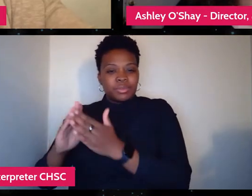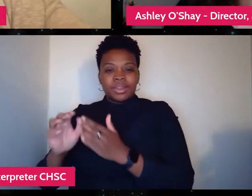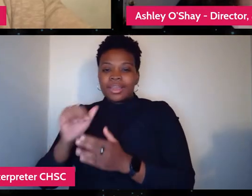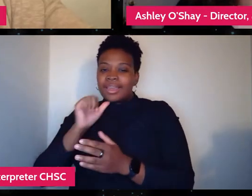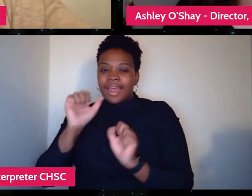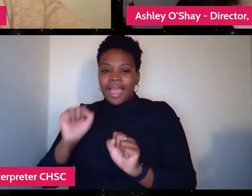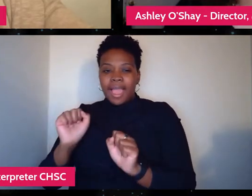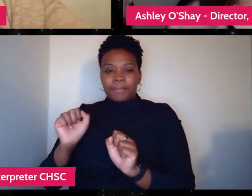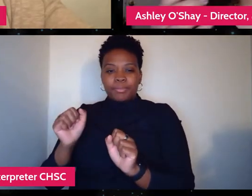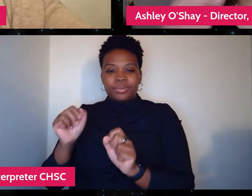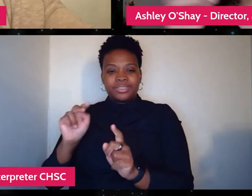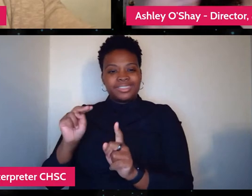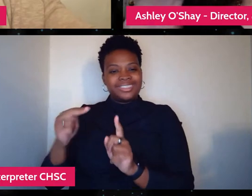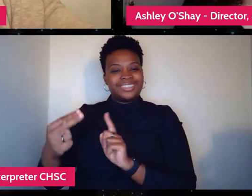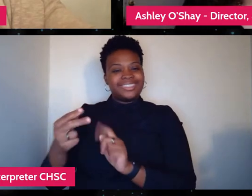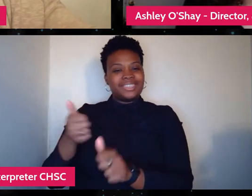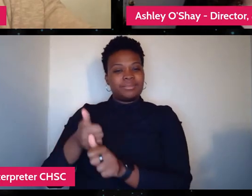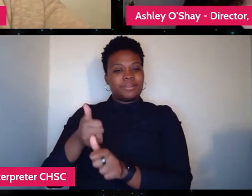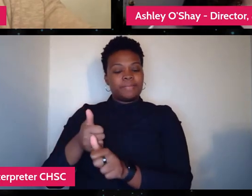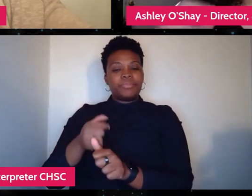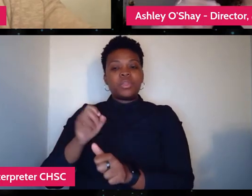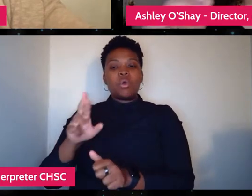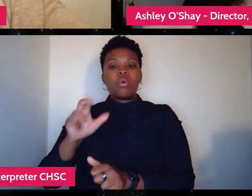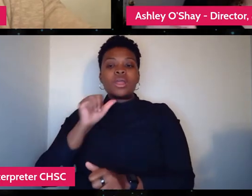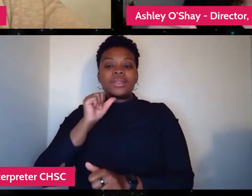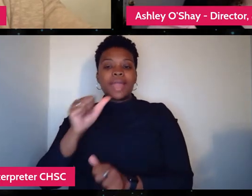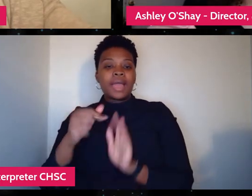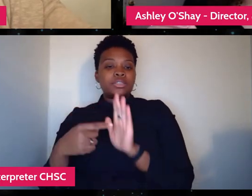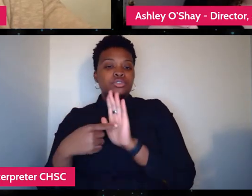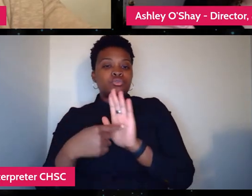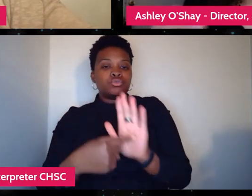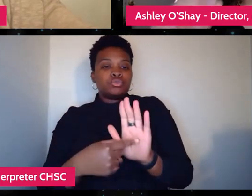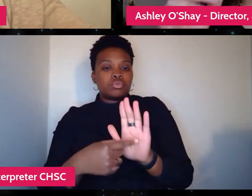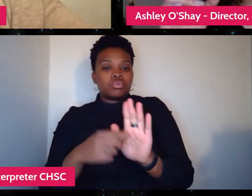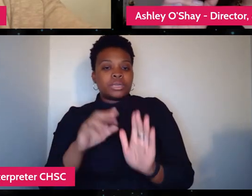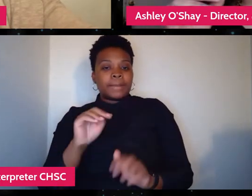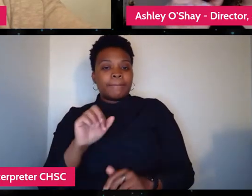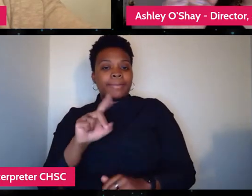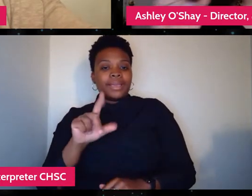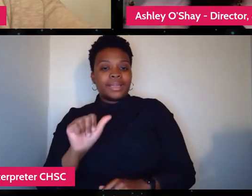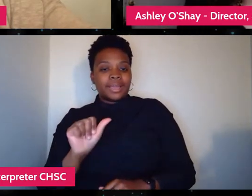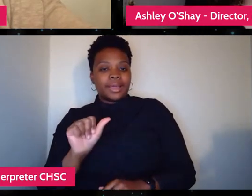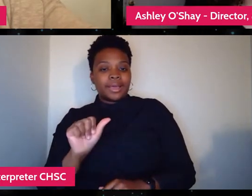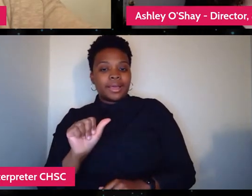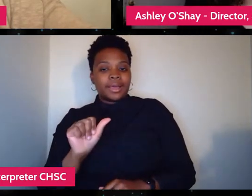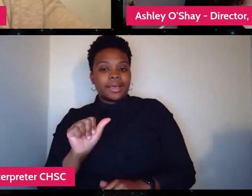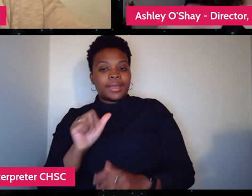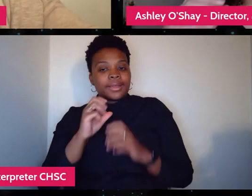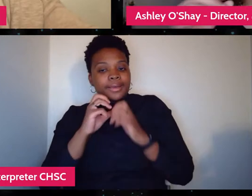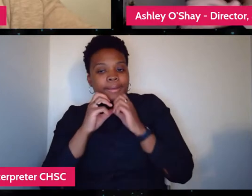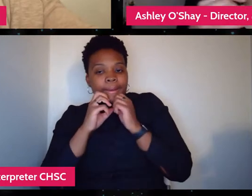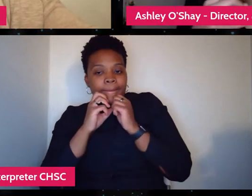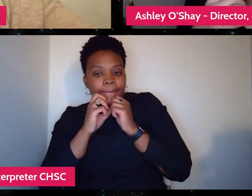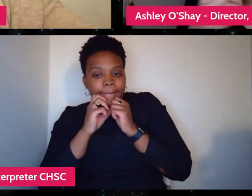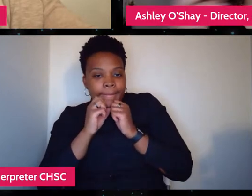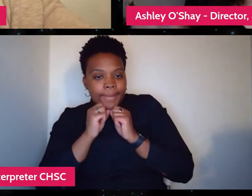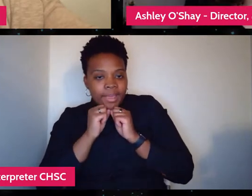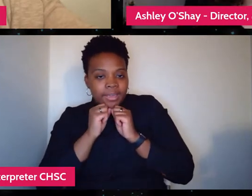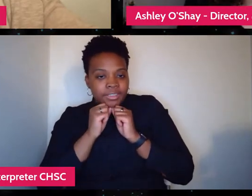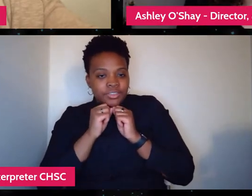themselves, or they haven't been depicted by the media in a compassionate